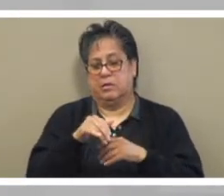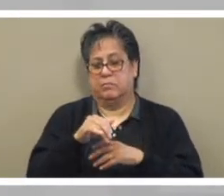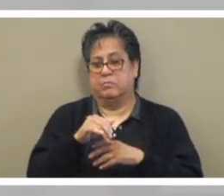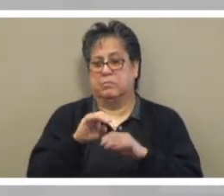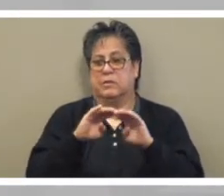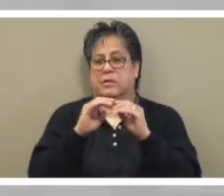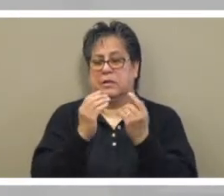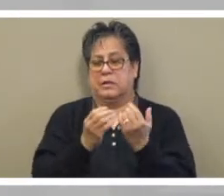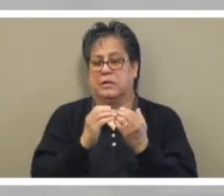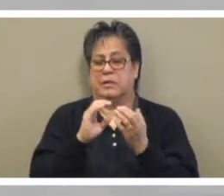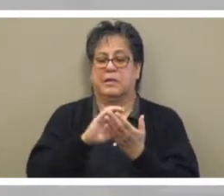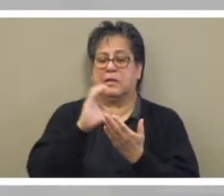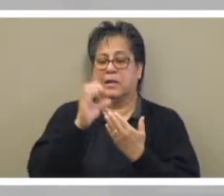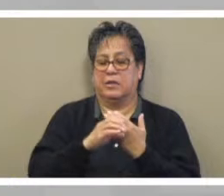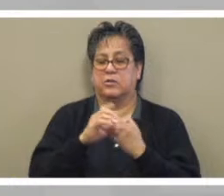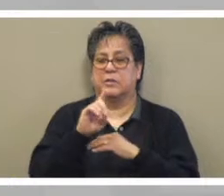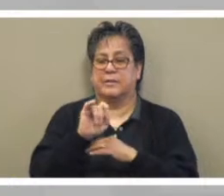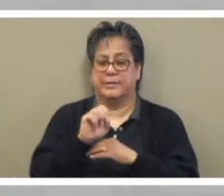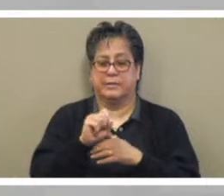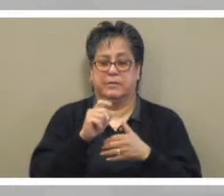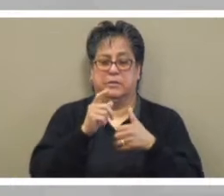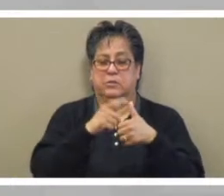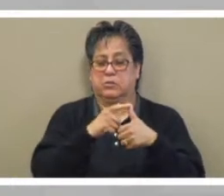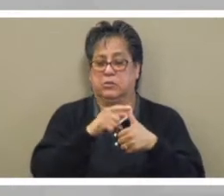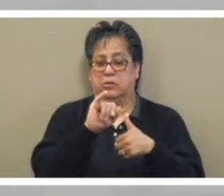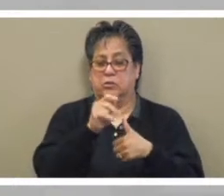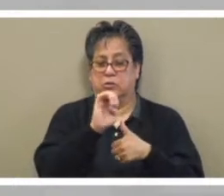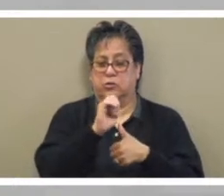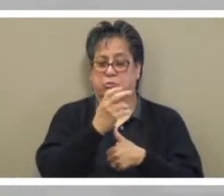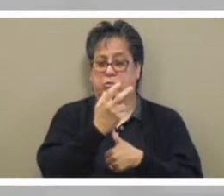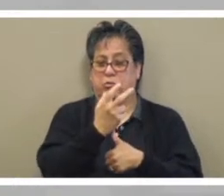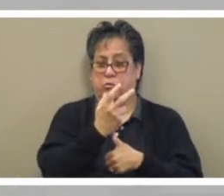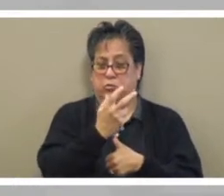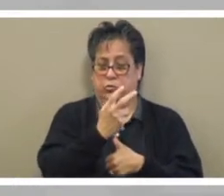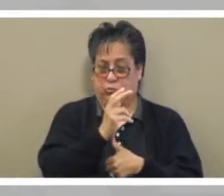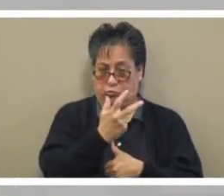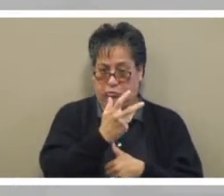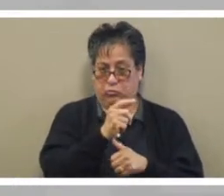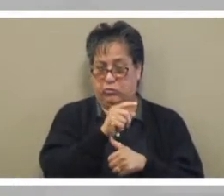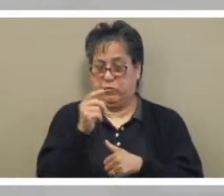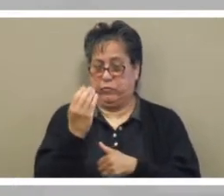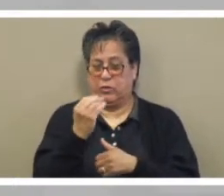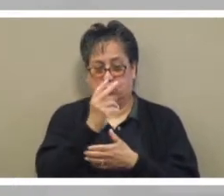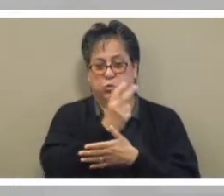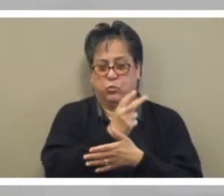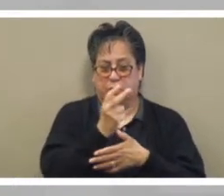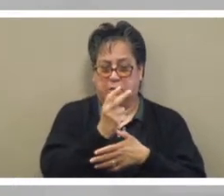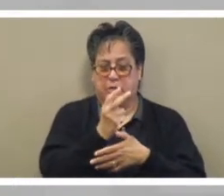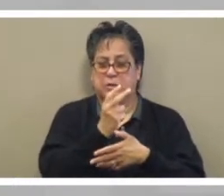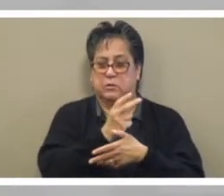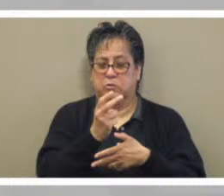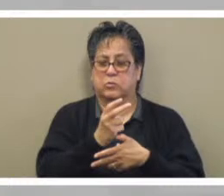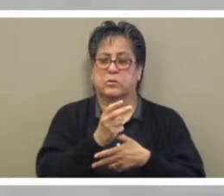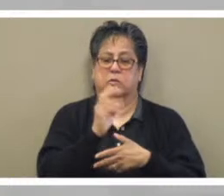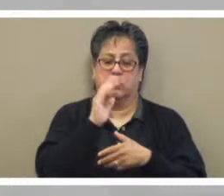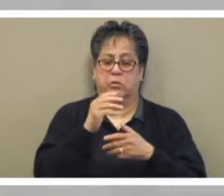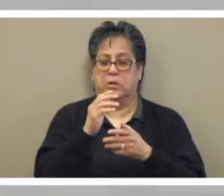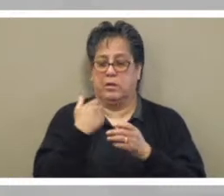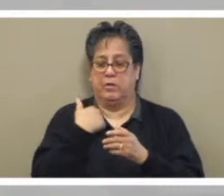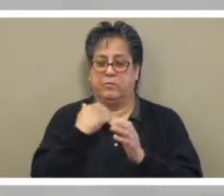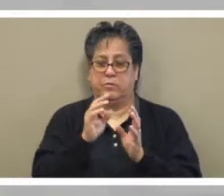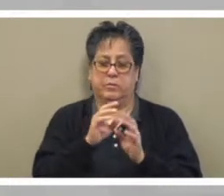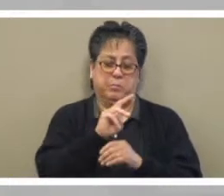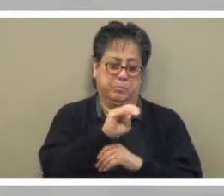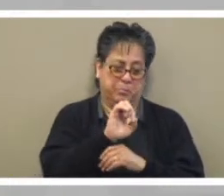budget calendar dates. So June 3rd through the 14th, is those 2 weeks we'll be scheduling with you all the mayor and